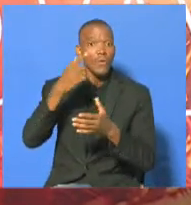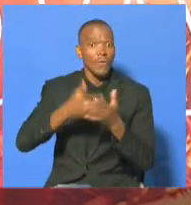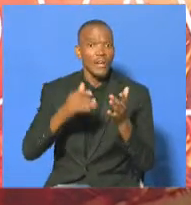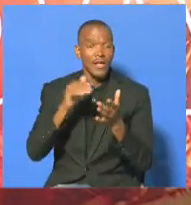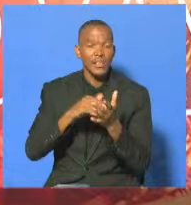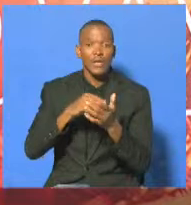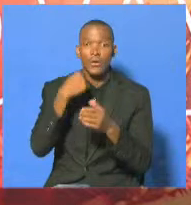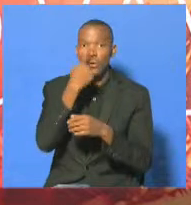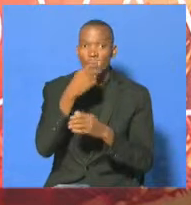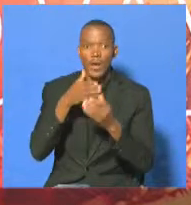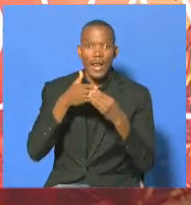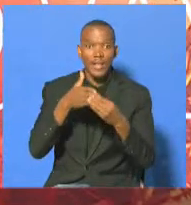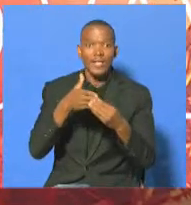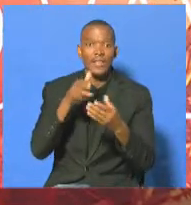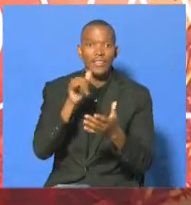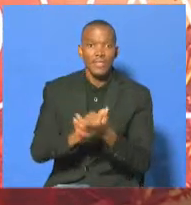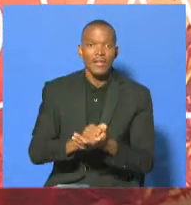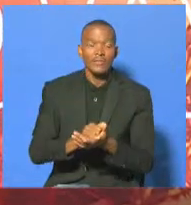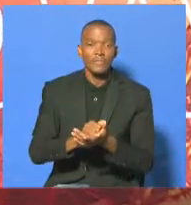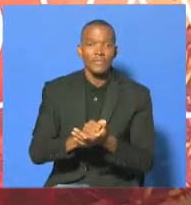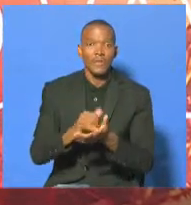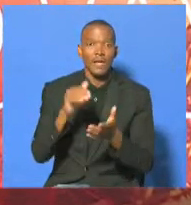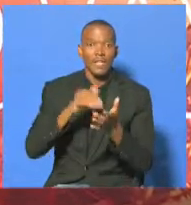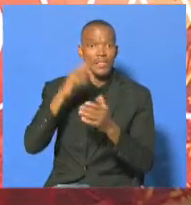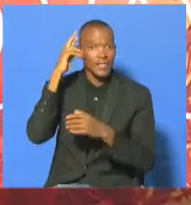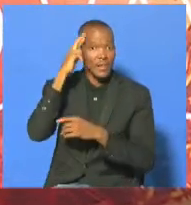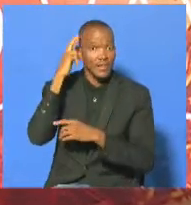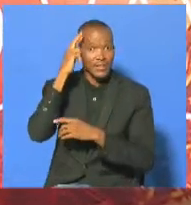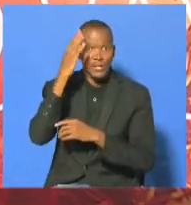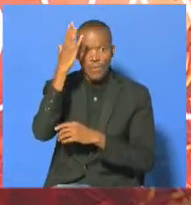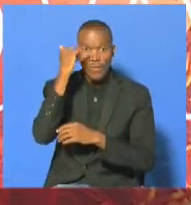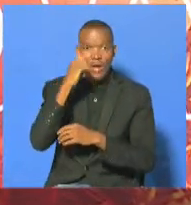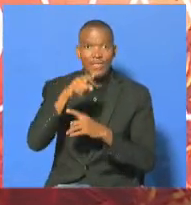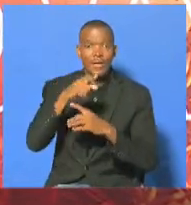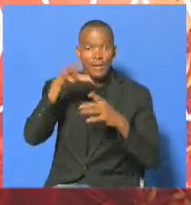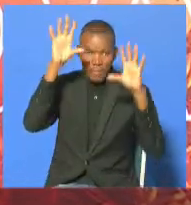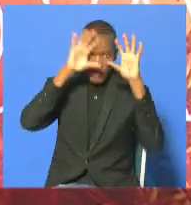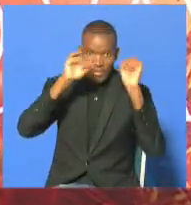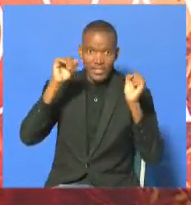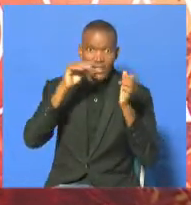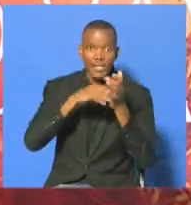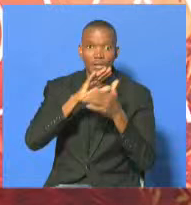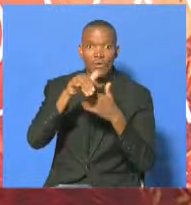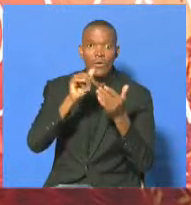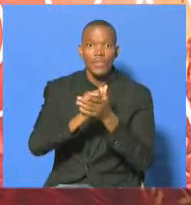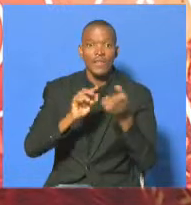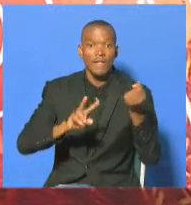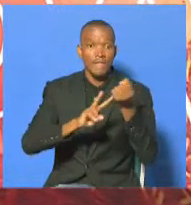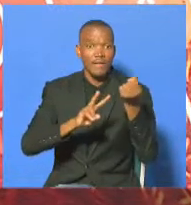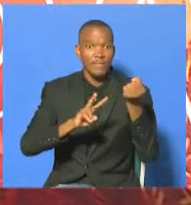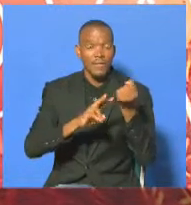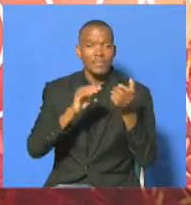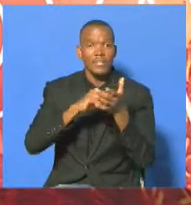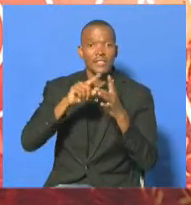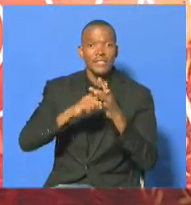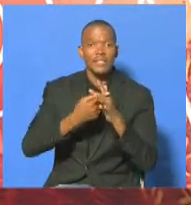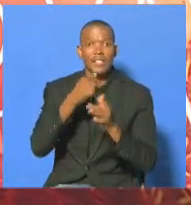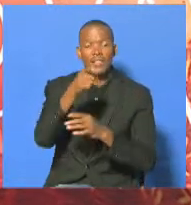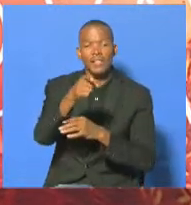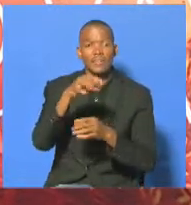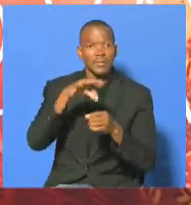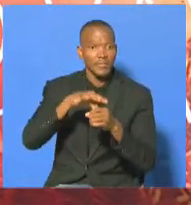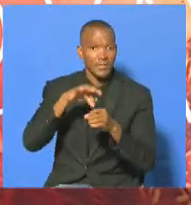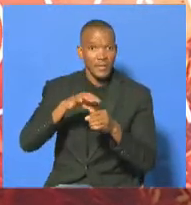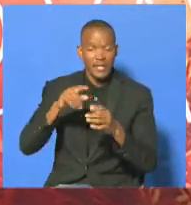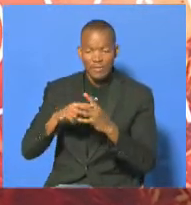a delusion give woman bail. So the reason why the president and the vice president are here, Jacoba Neva Basimulu Disamutamiko, is